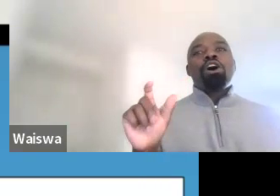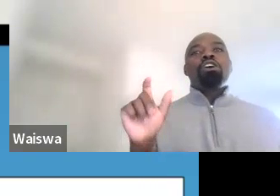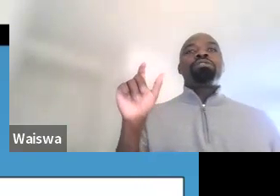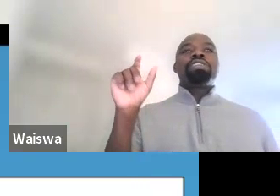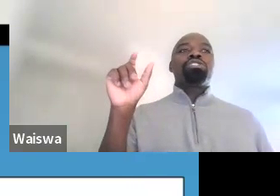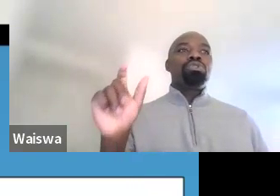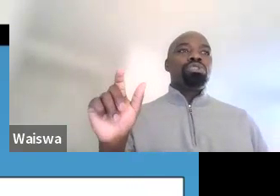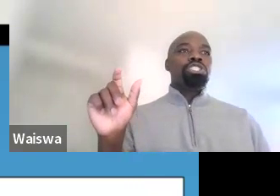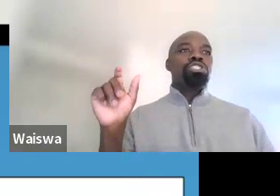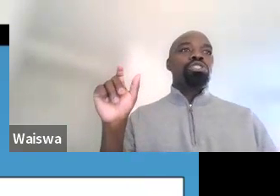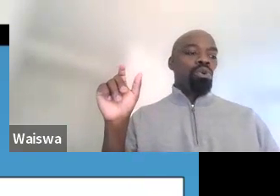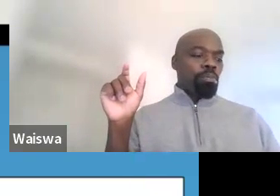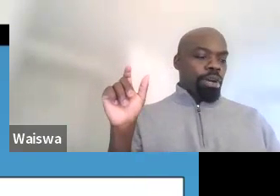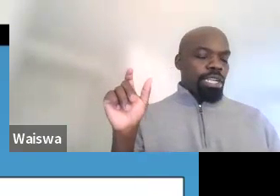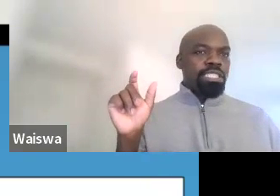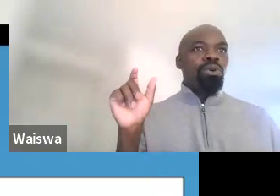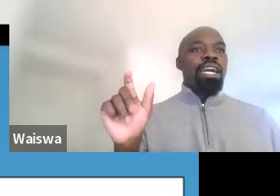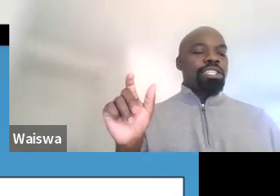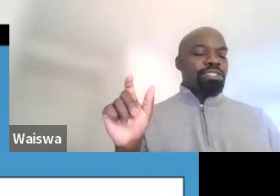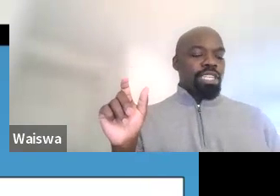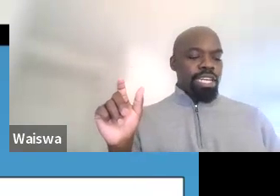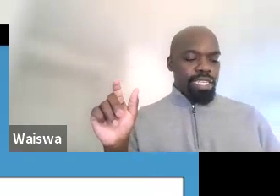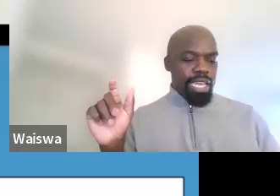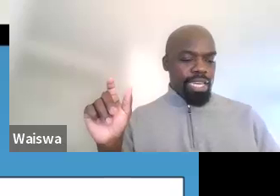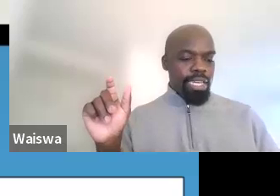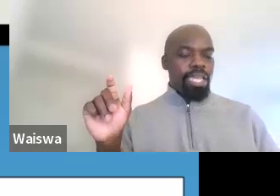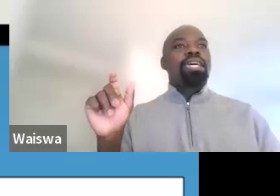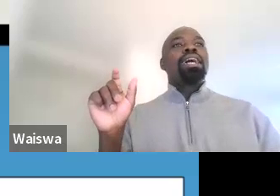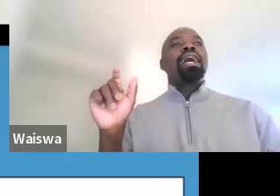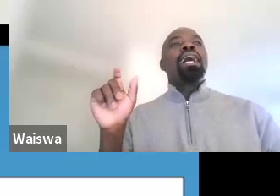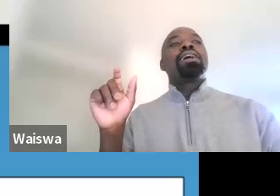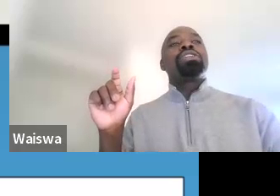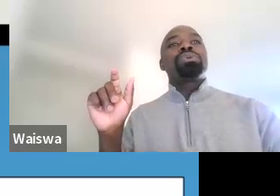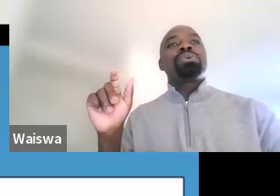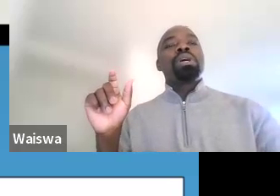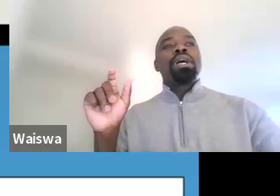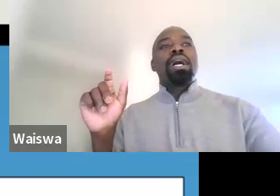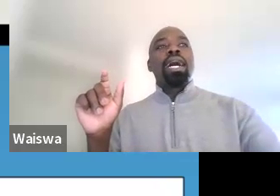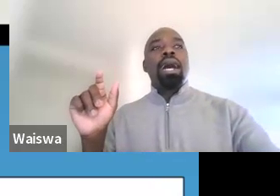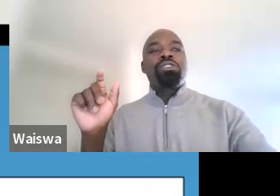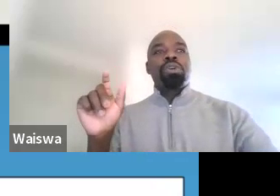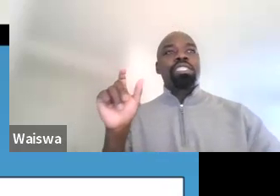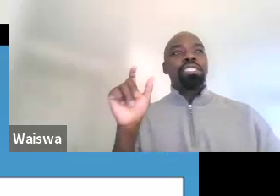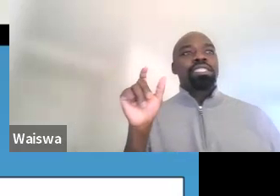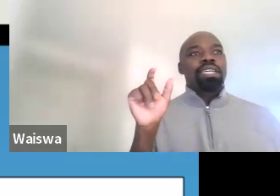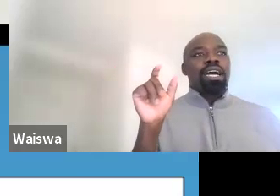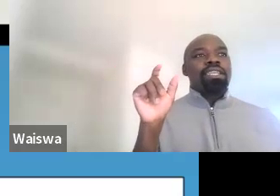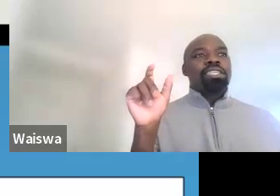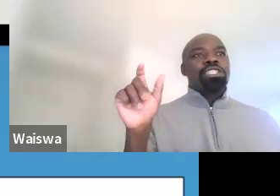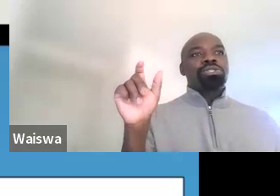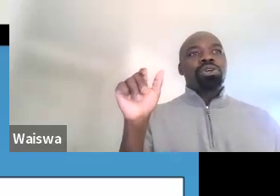some of the solutions or policy actions they can take to address